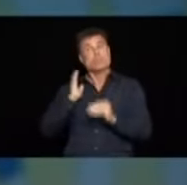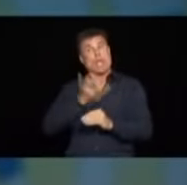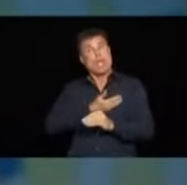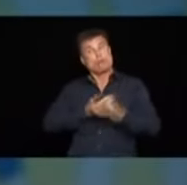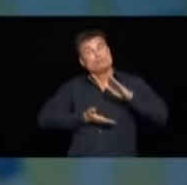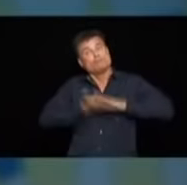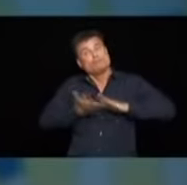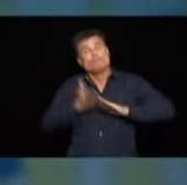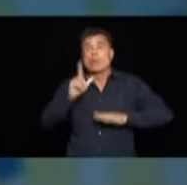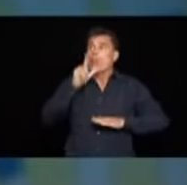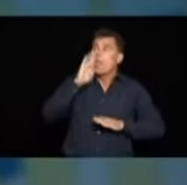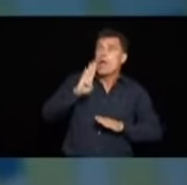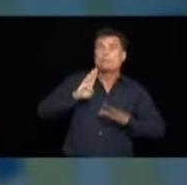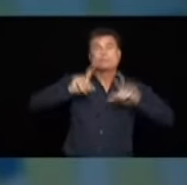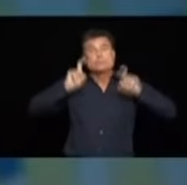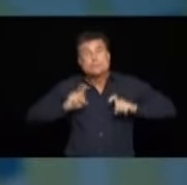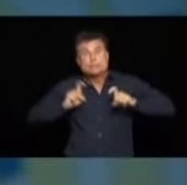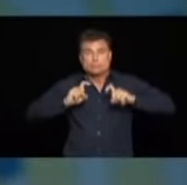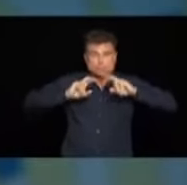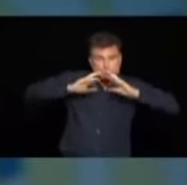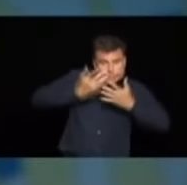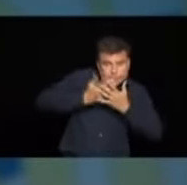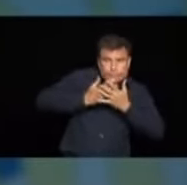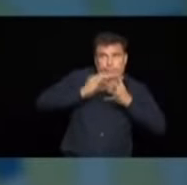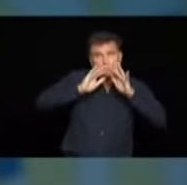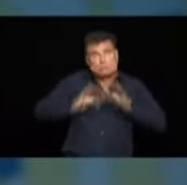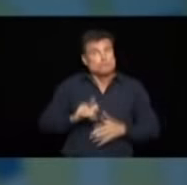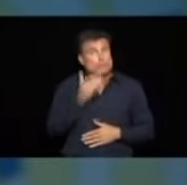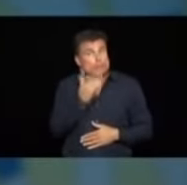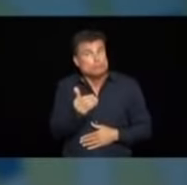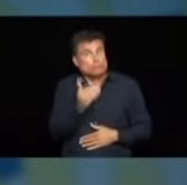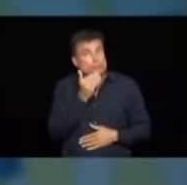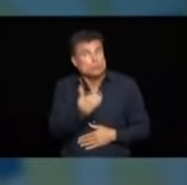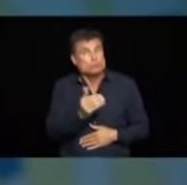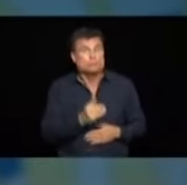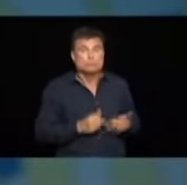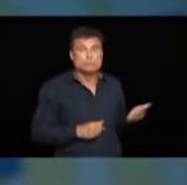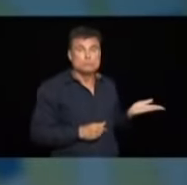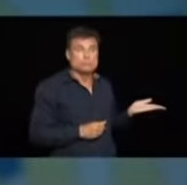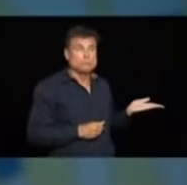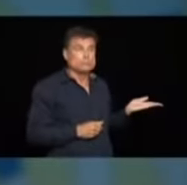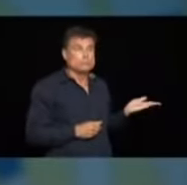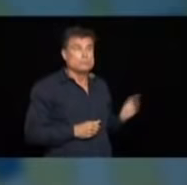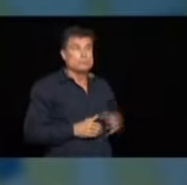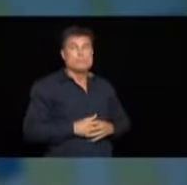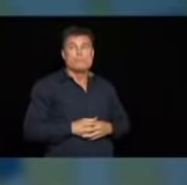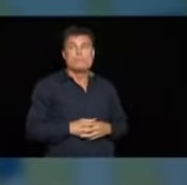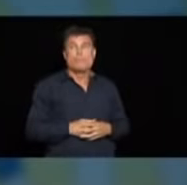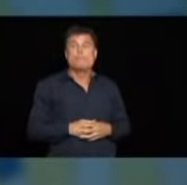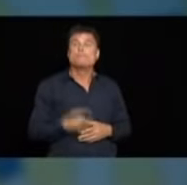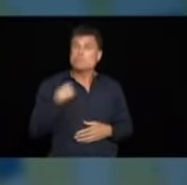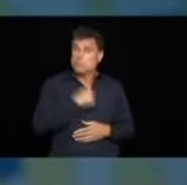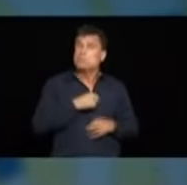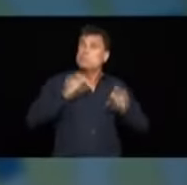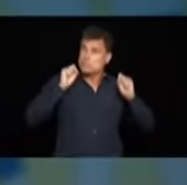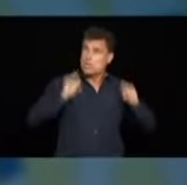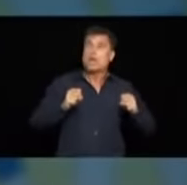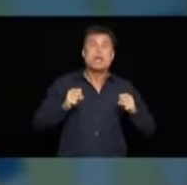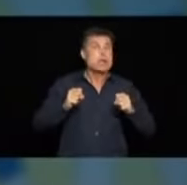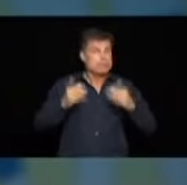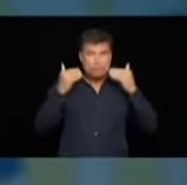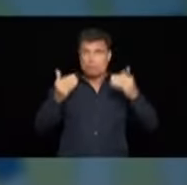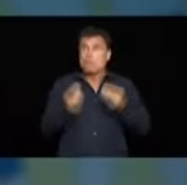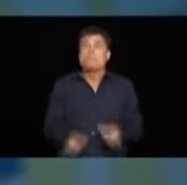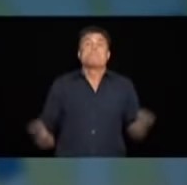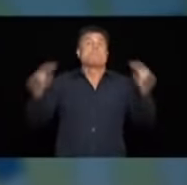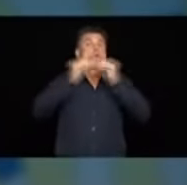good, and we remain focused on increasing our potential, our capacity to test to a level that's much higher than